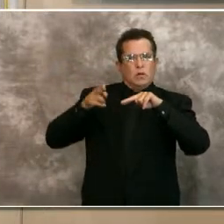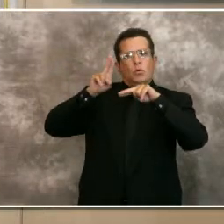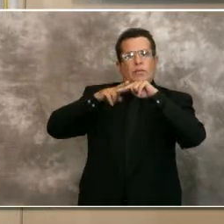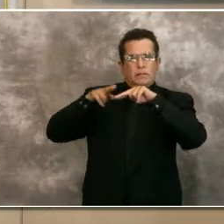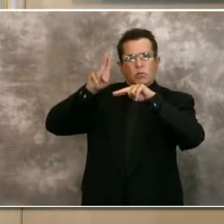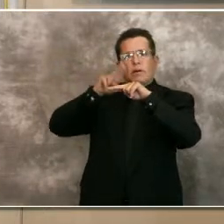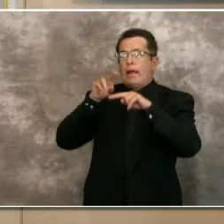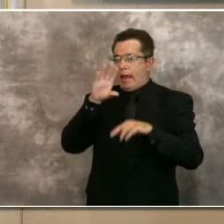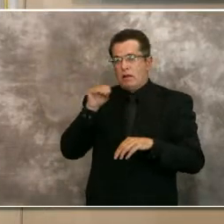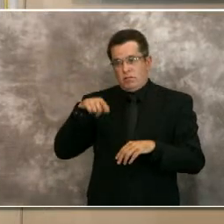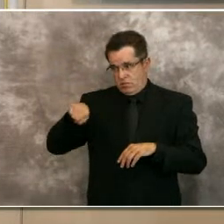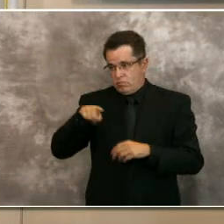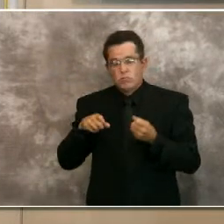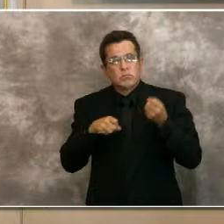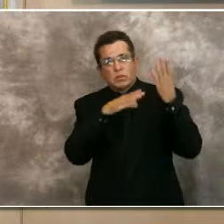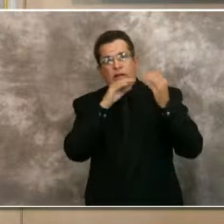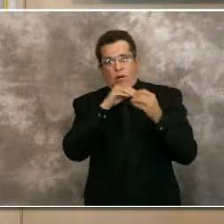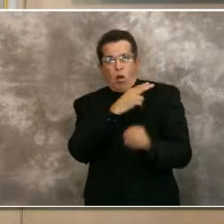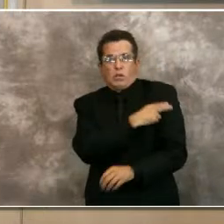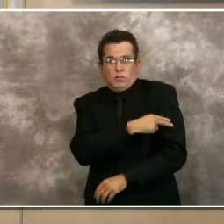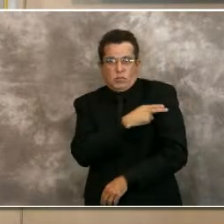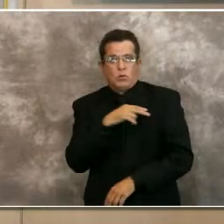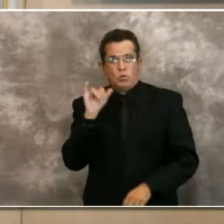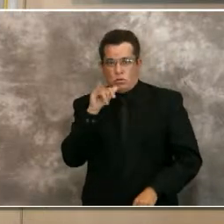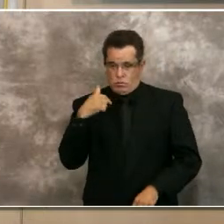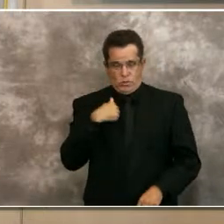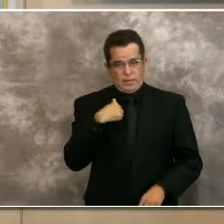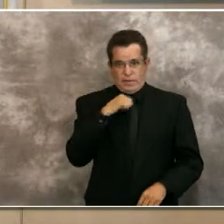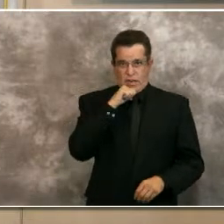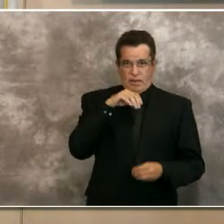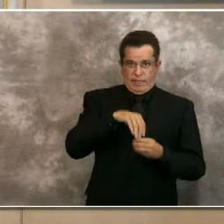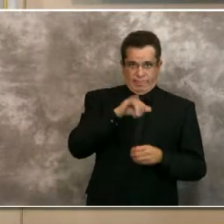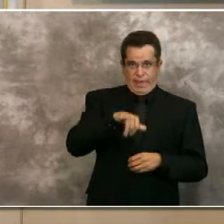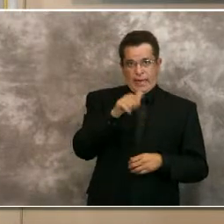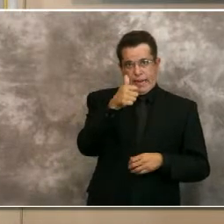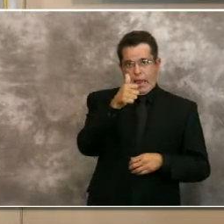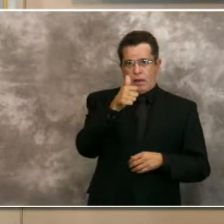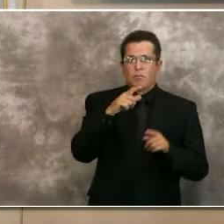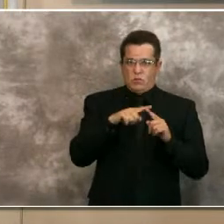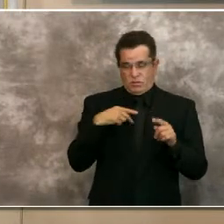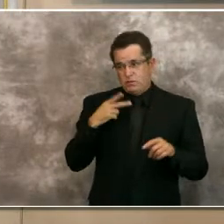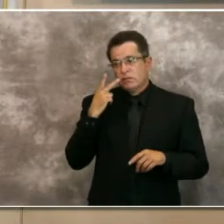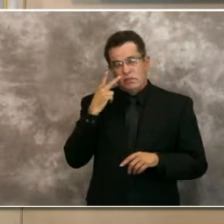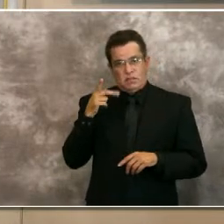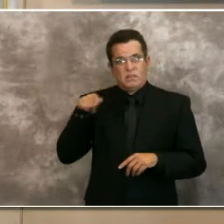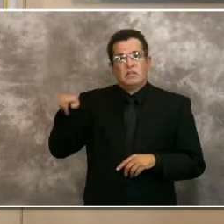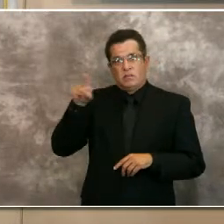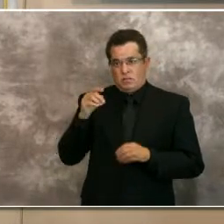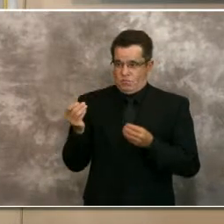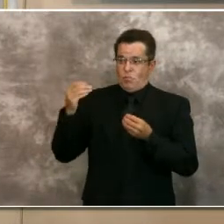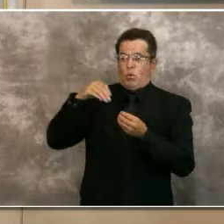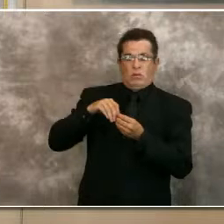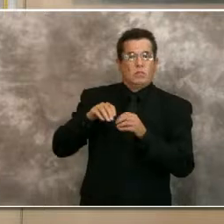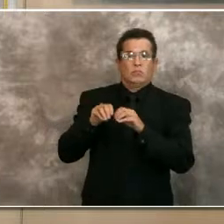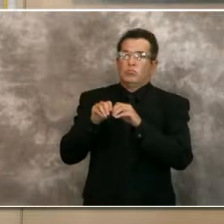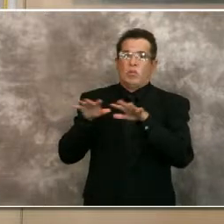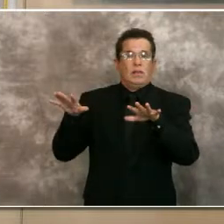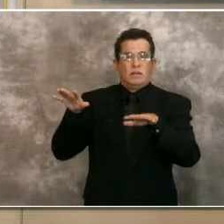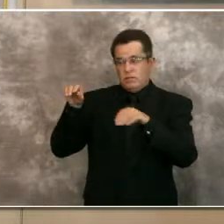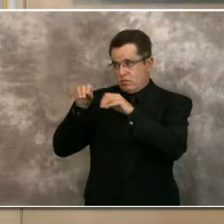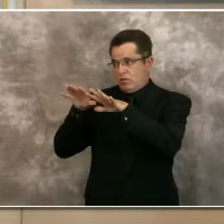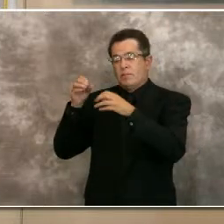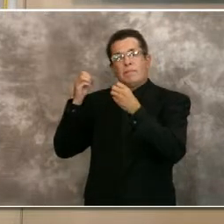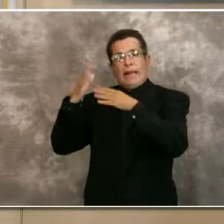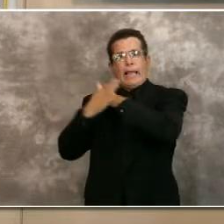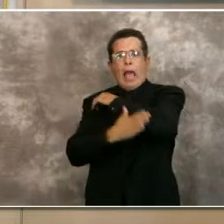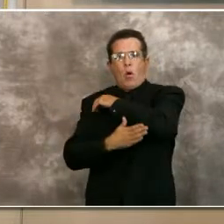in hospitalizations. And while we are not one of these 10, this does tell us that there is an increase in transmission in a number of